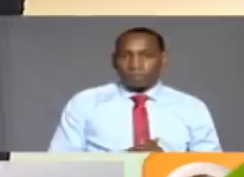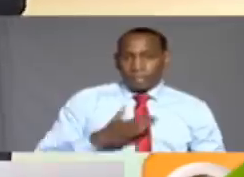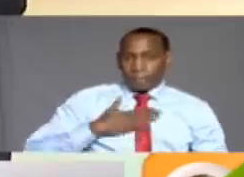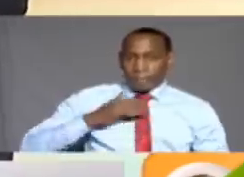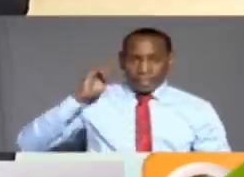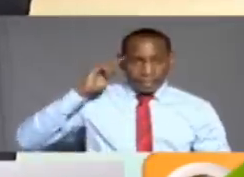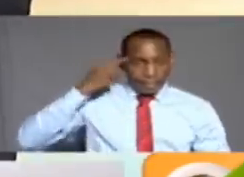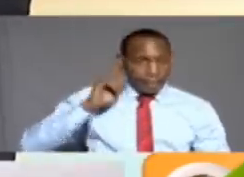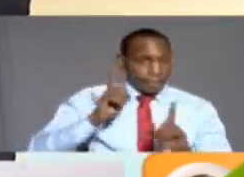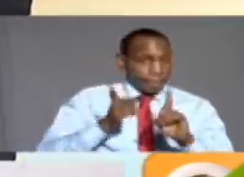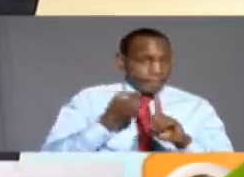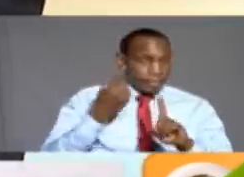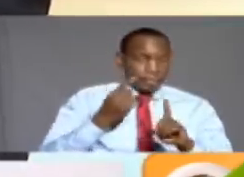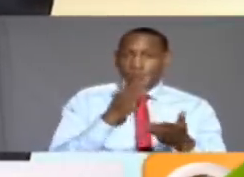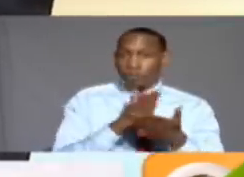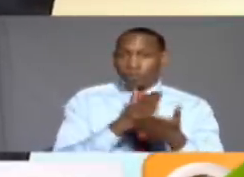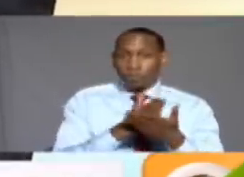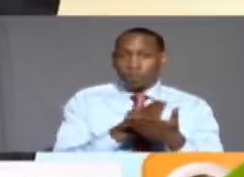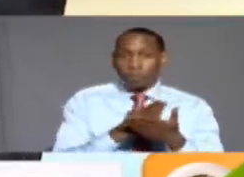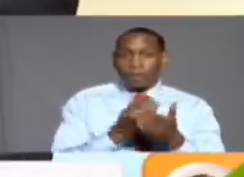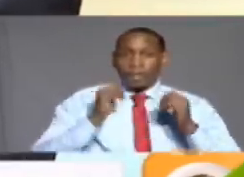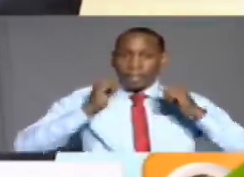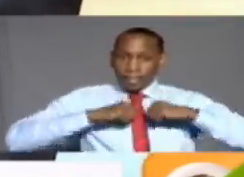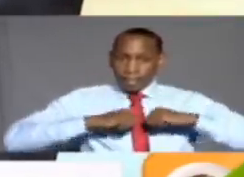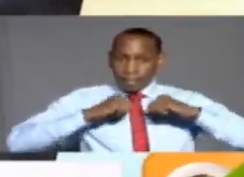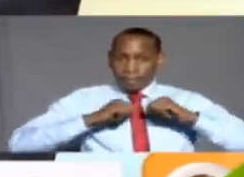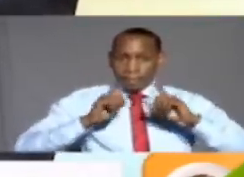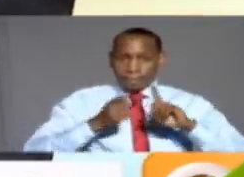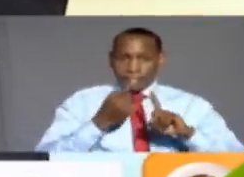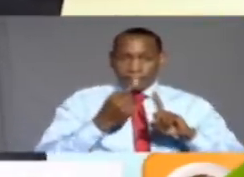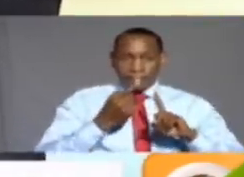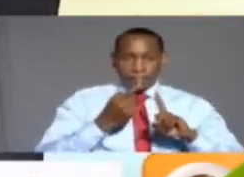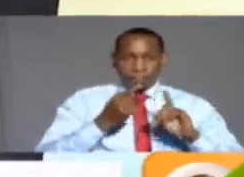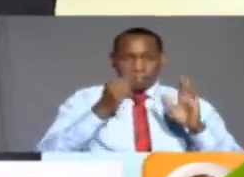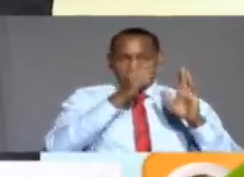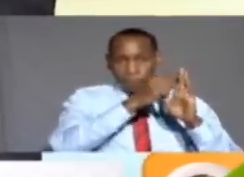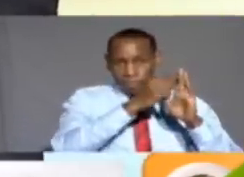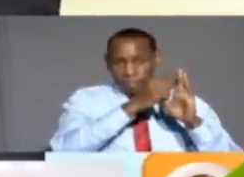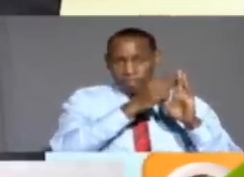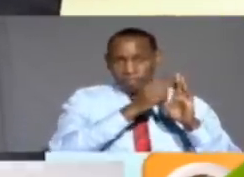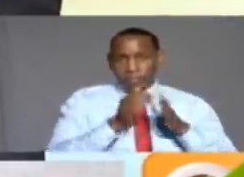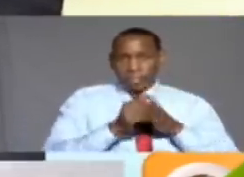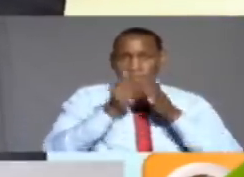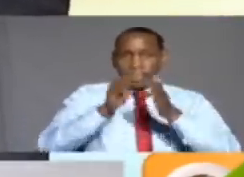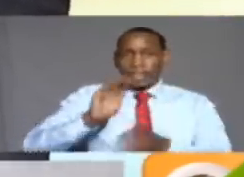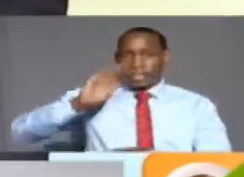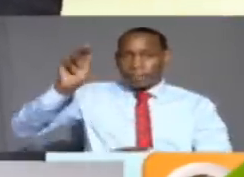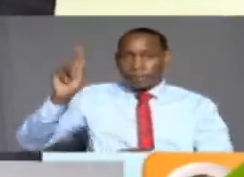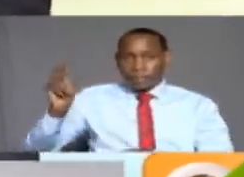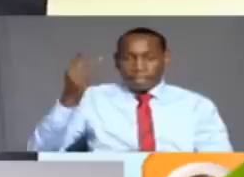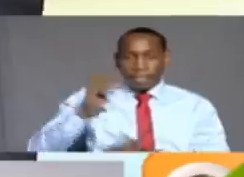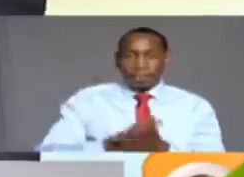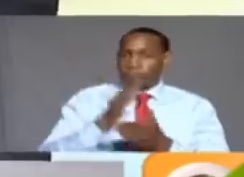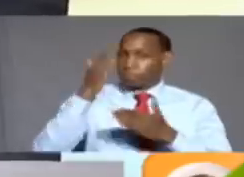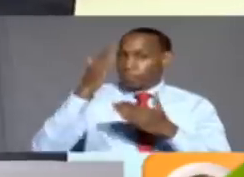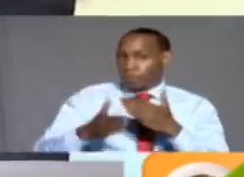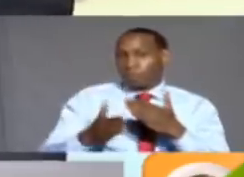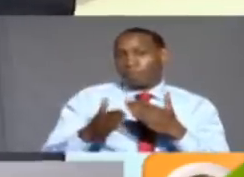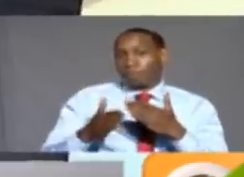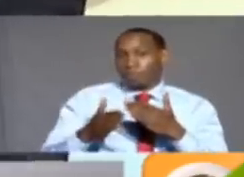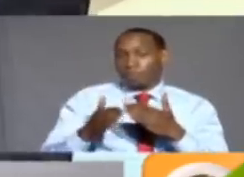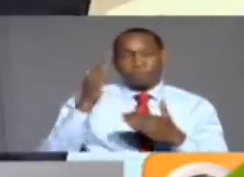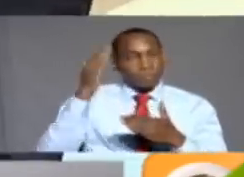think, first and foremost, I really, really also agree on the first point. I wish, as leaders from Mount Kenya region, we would just